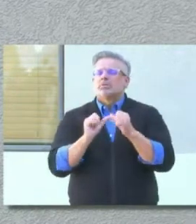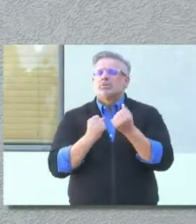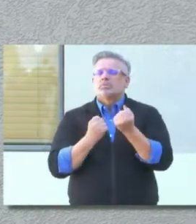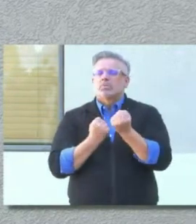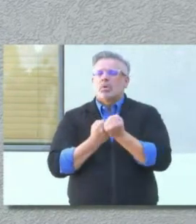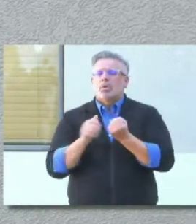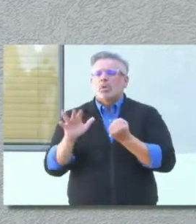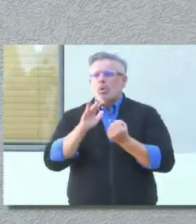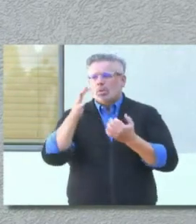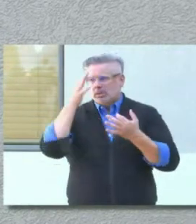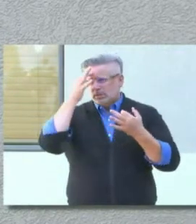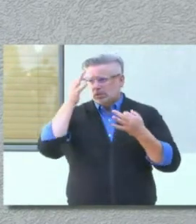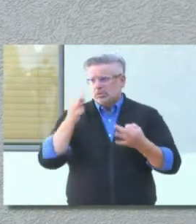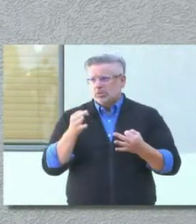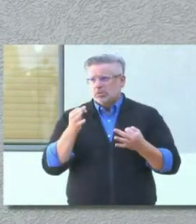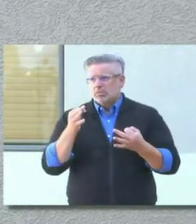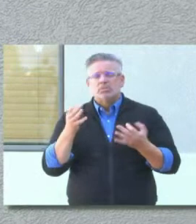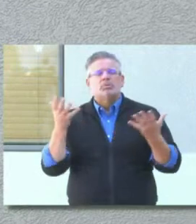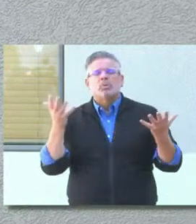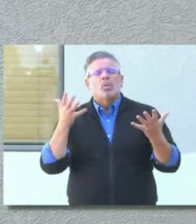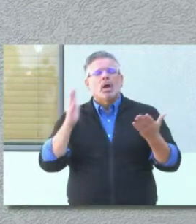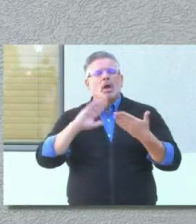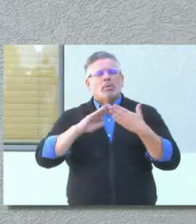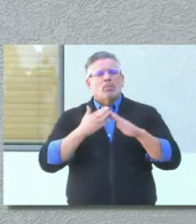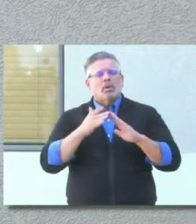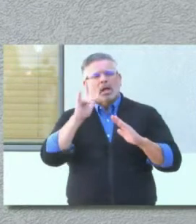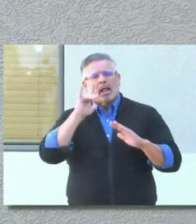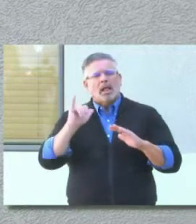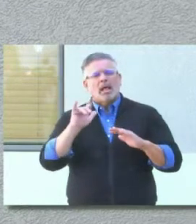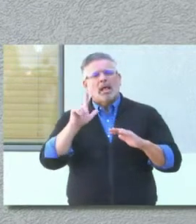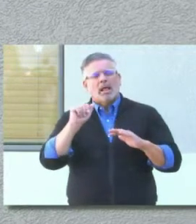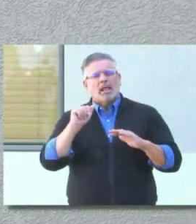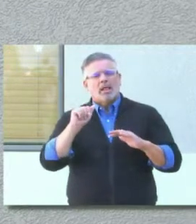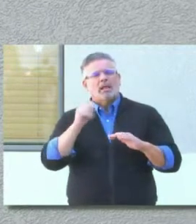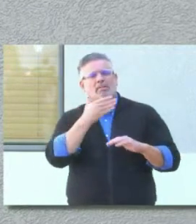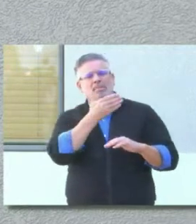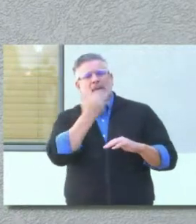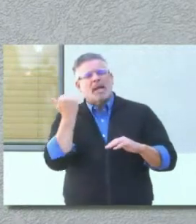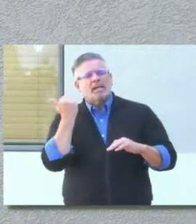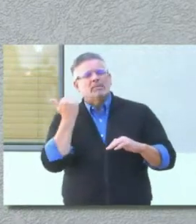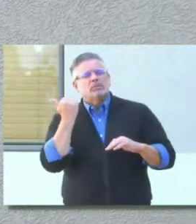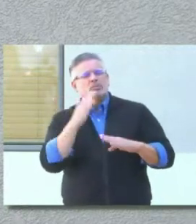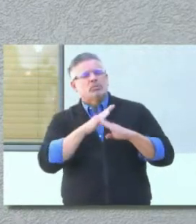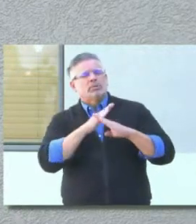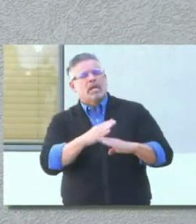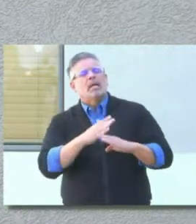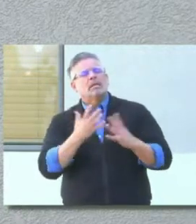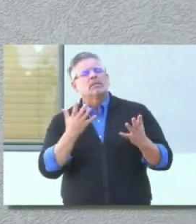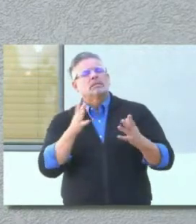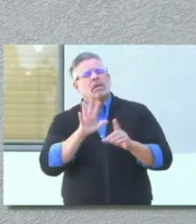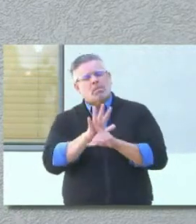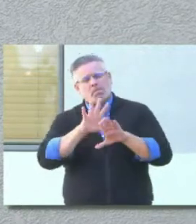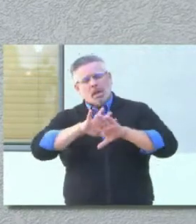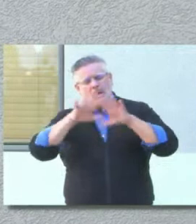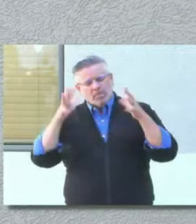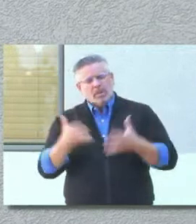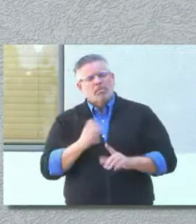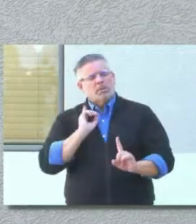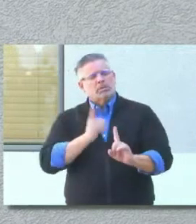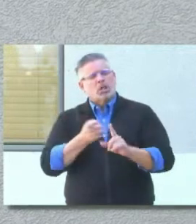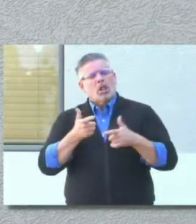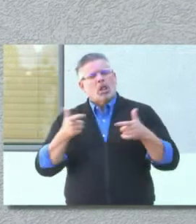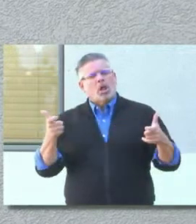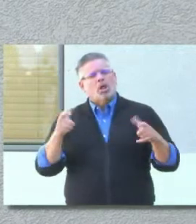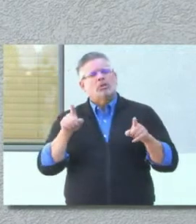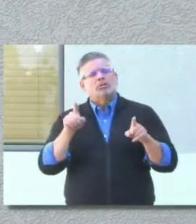support local decisions in terms of what communities like LA feel are best to protect populations, particularly as large,